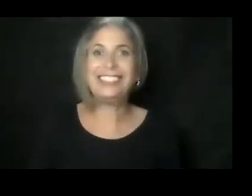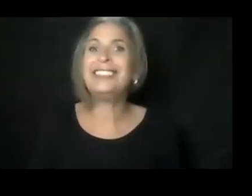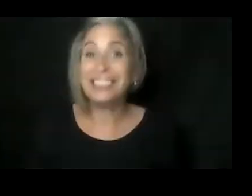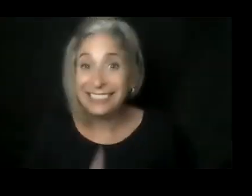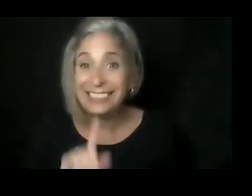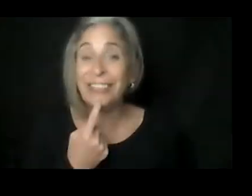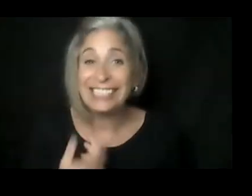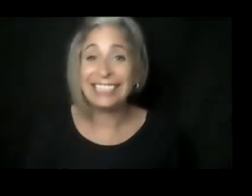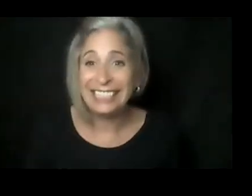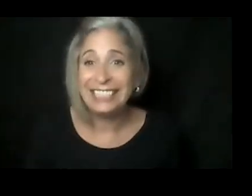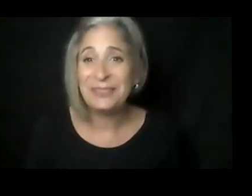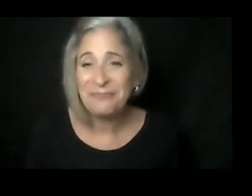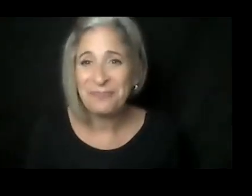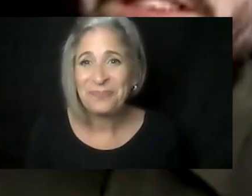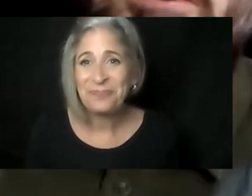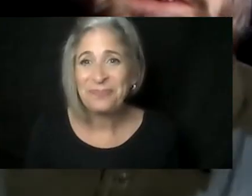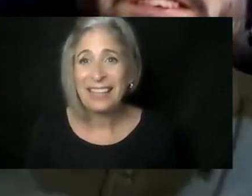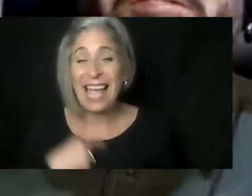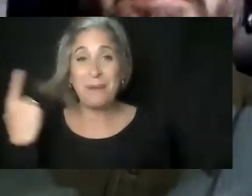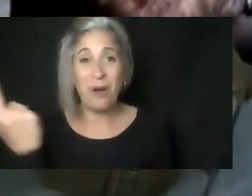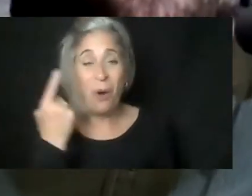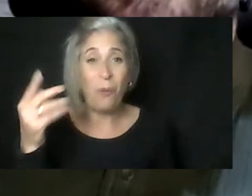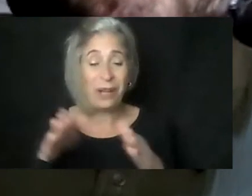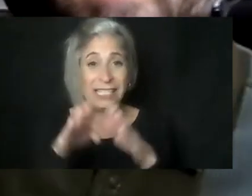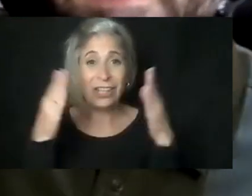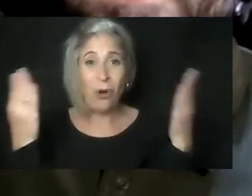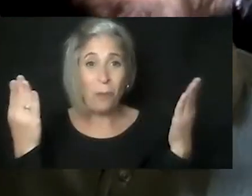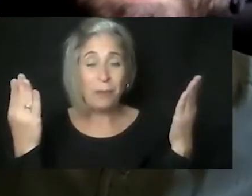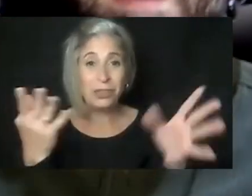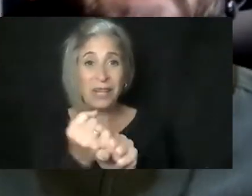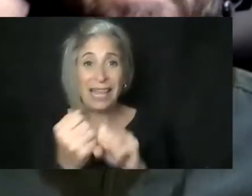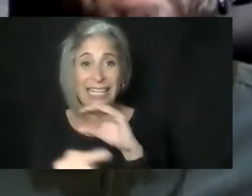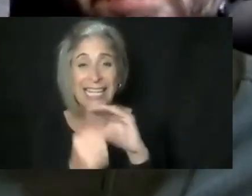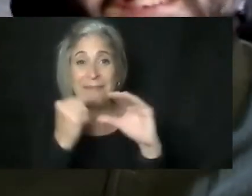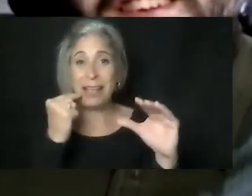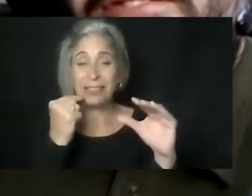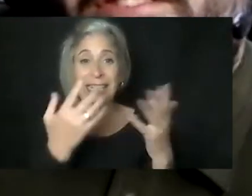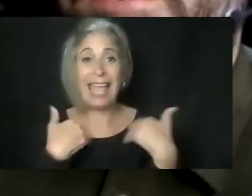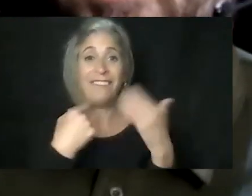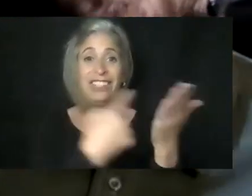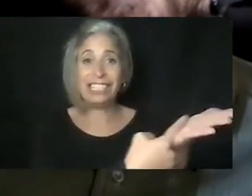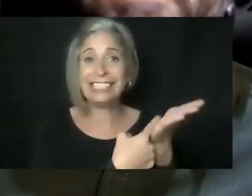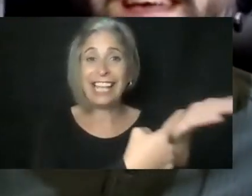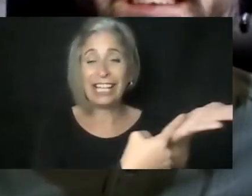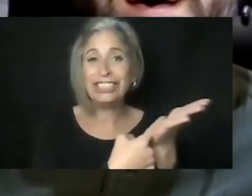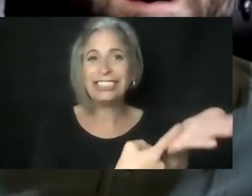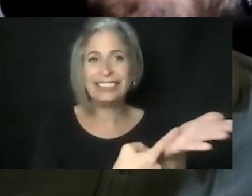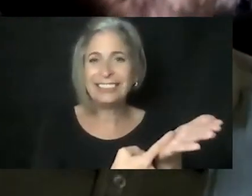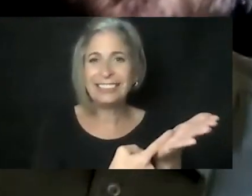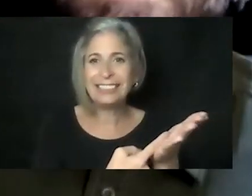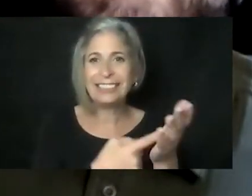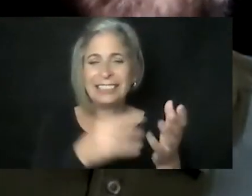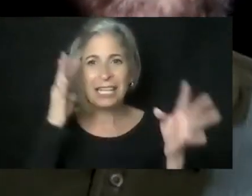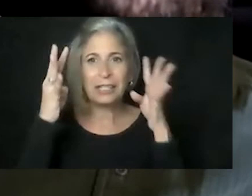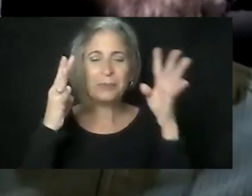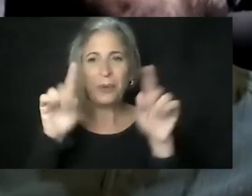Hey, I'm always open to receive emails and to have discussions and to explore these different things.